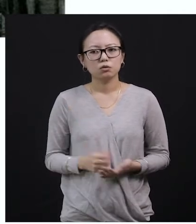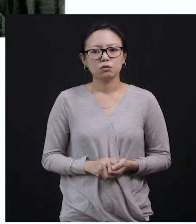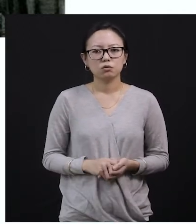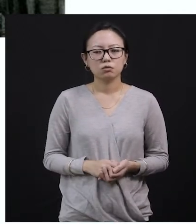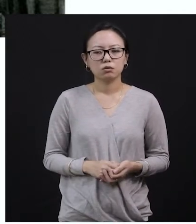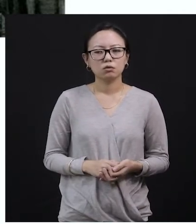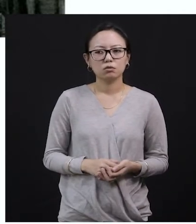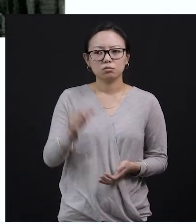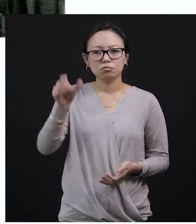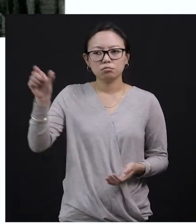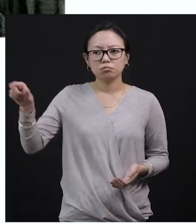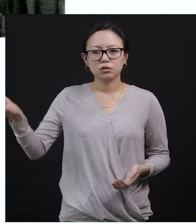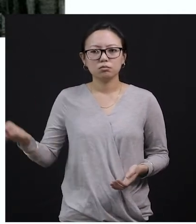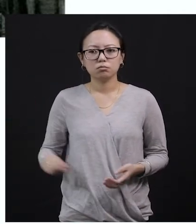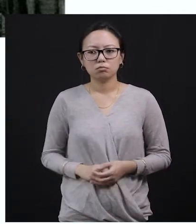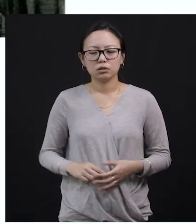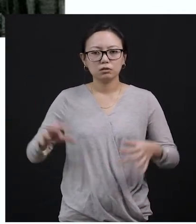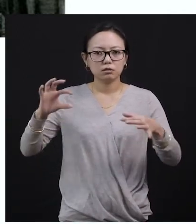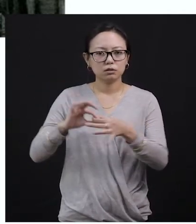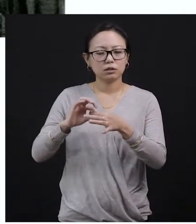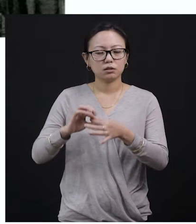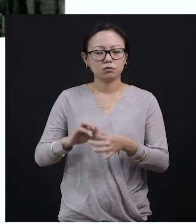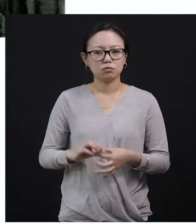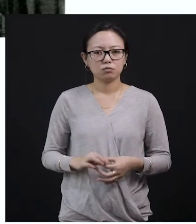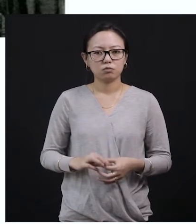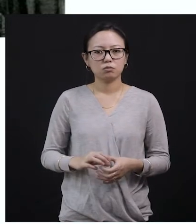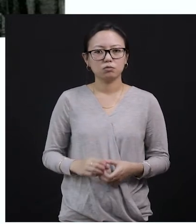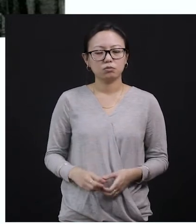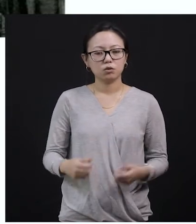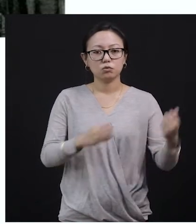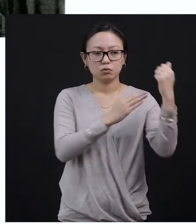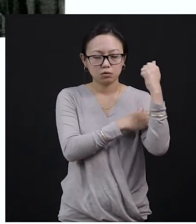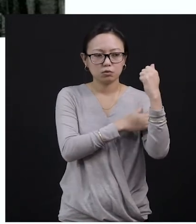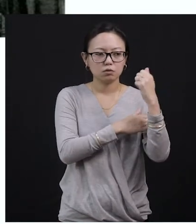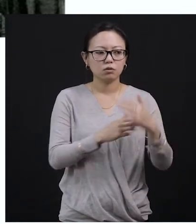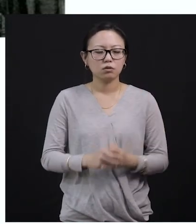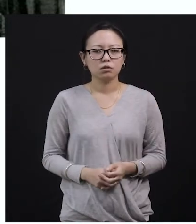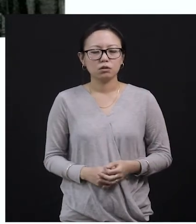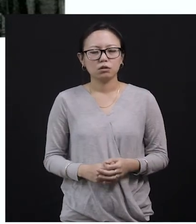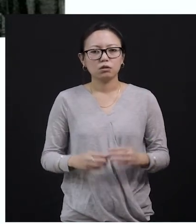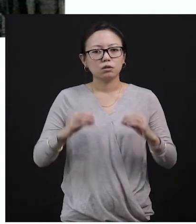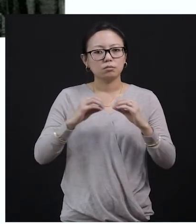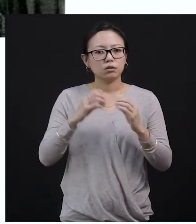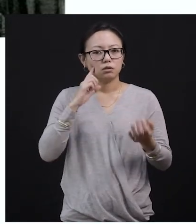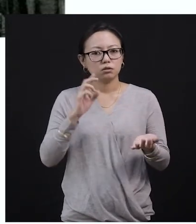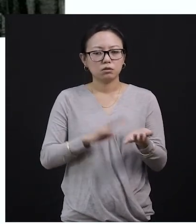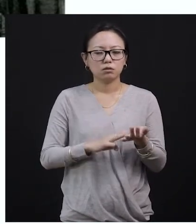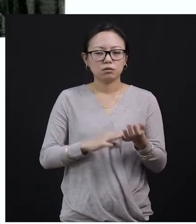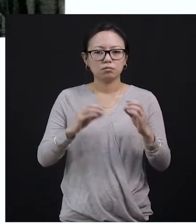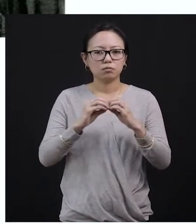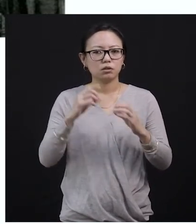good relationship with his own people. Also, Bimbisara, he maintained a large army and he gave